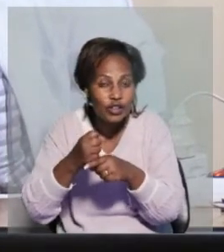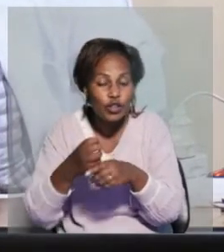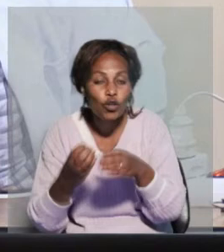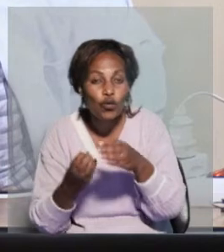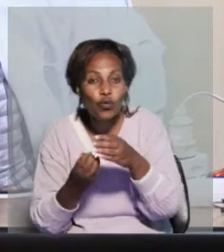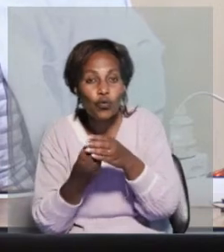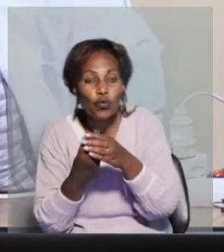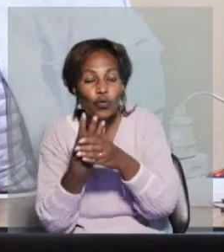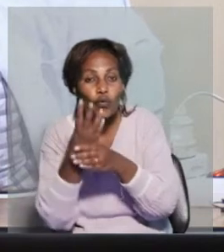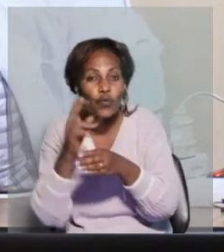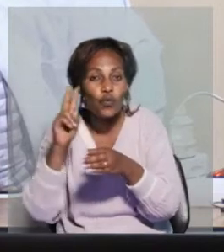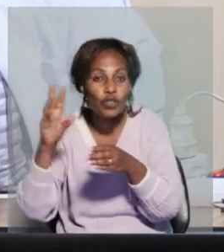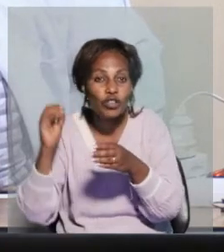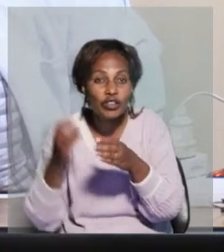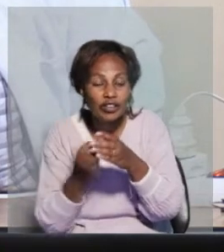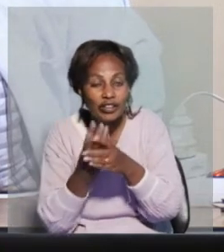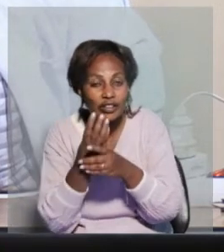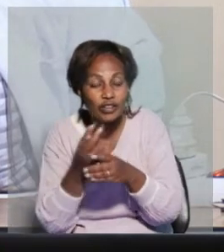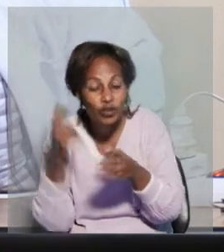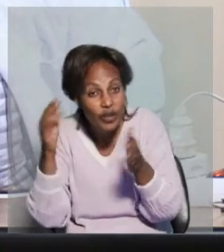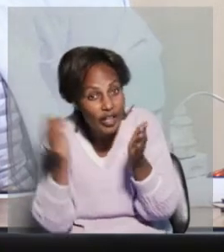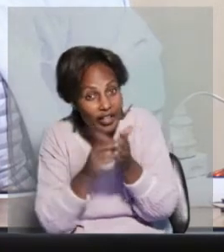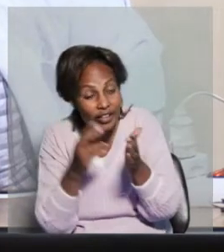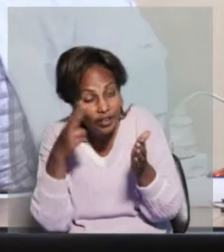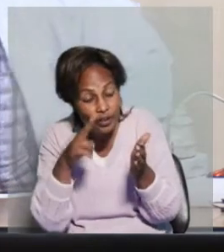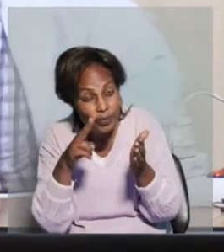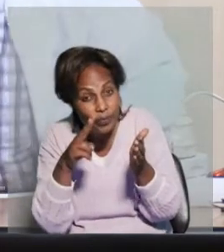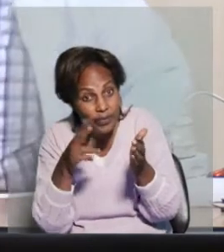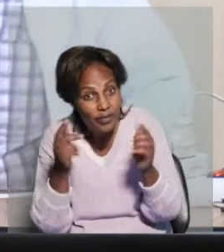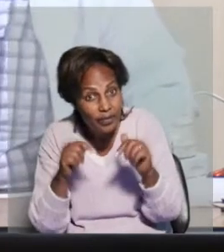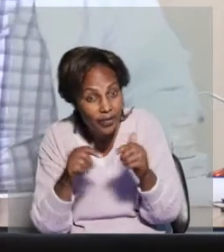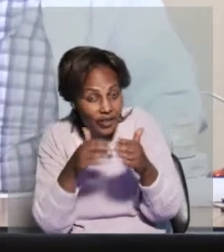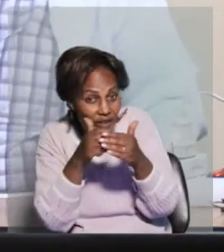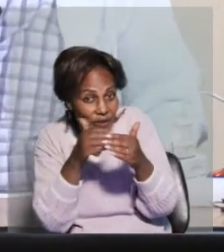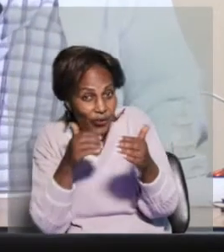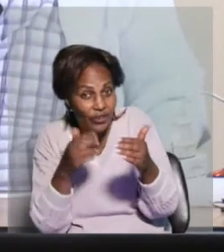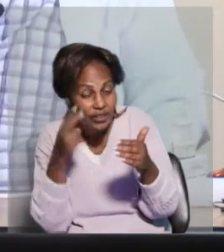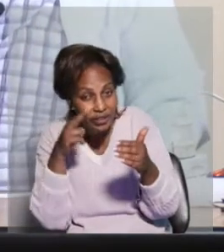meter. Look, I will hold it again. It will be reduced.